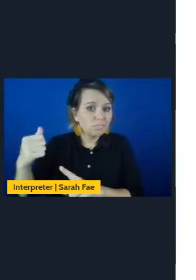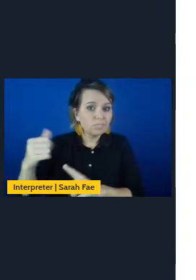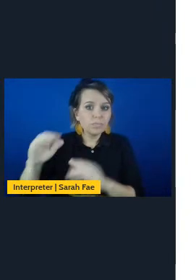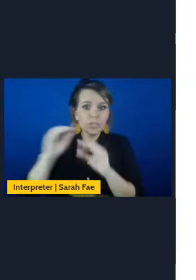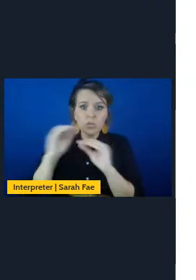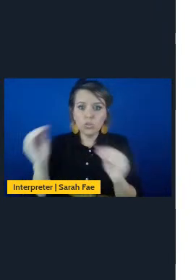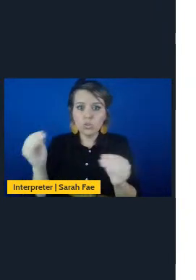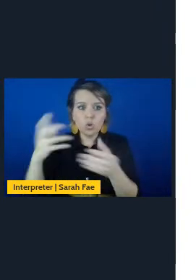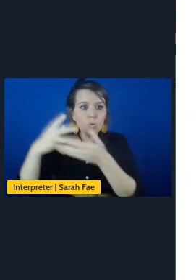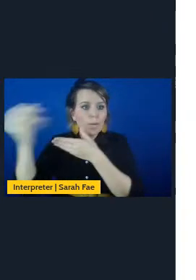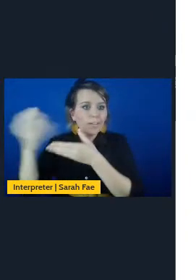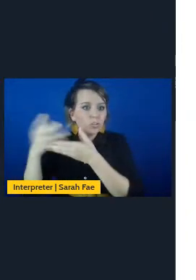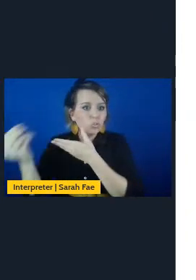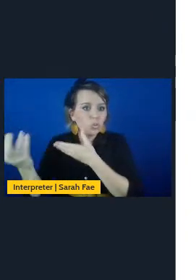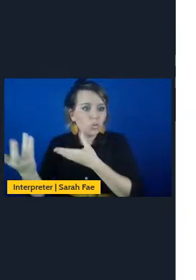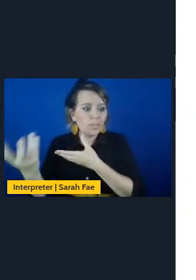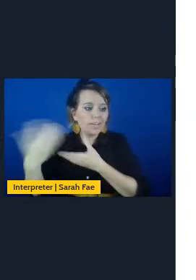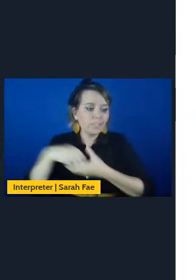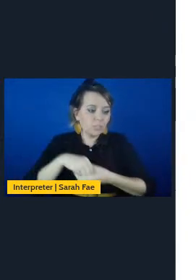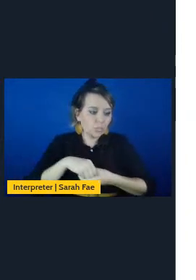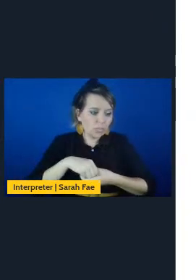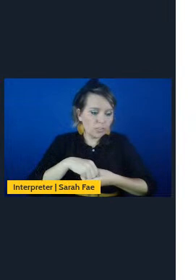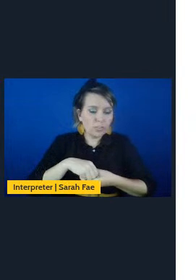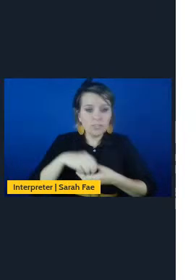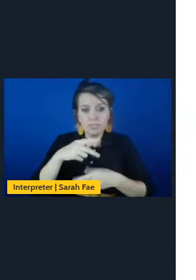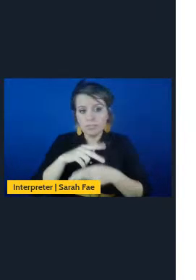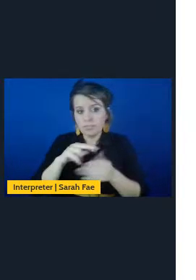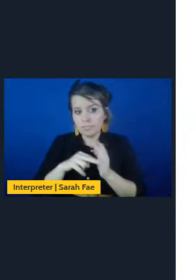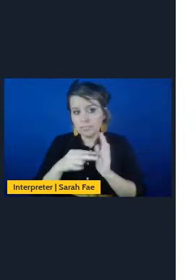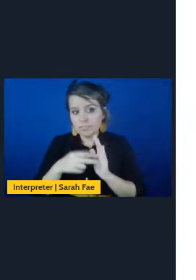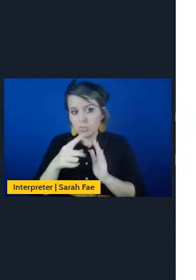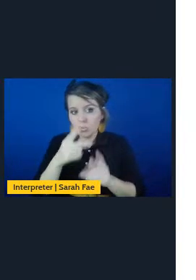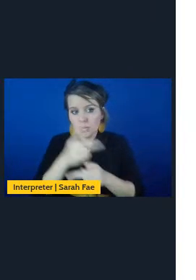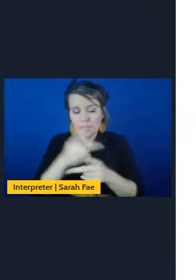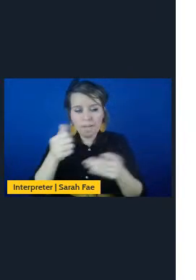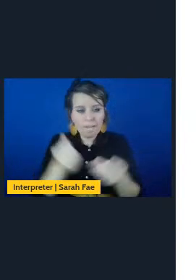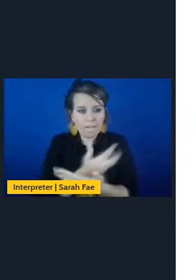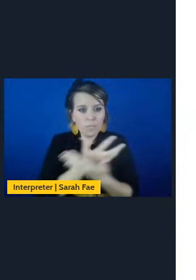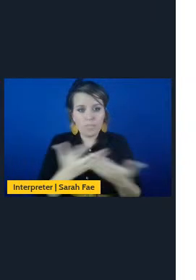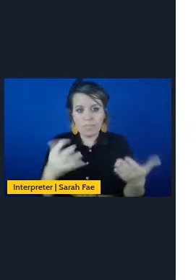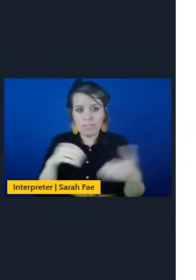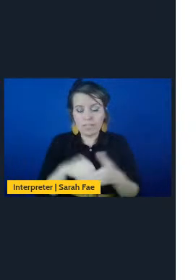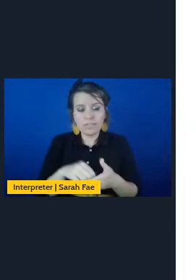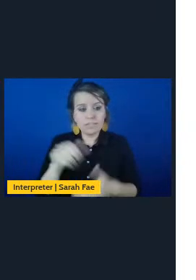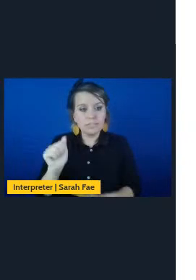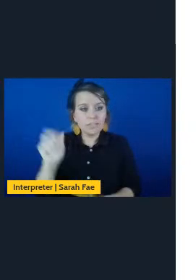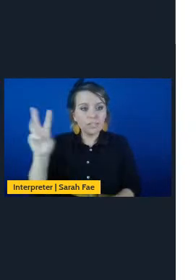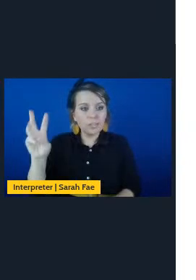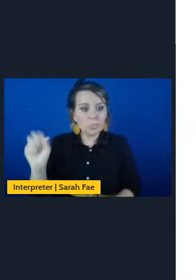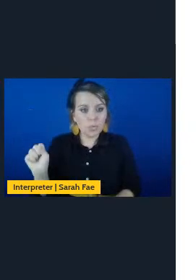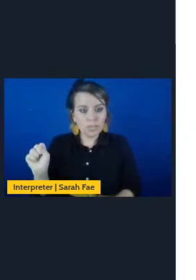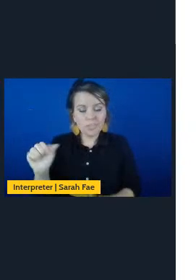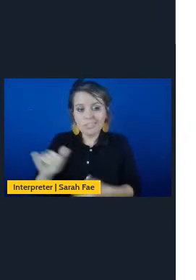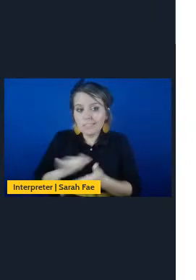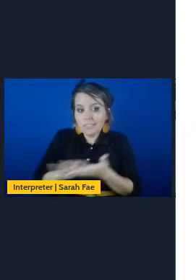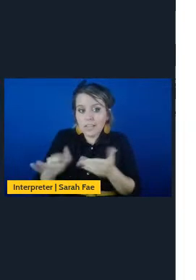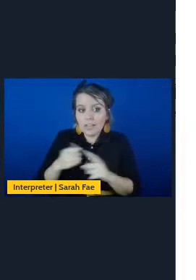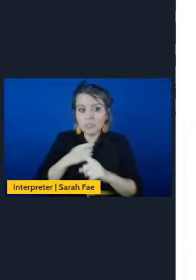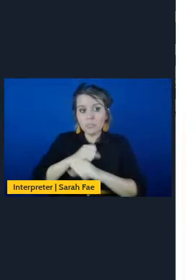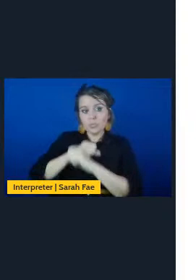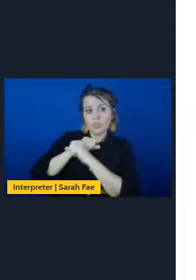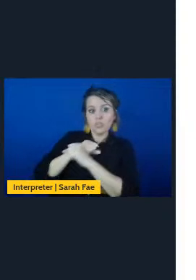your CI/CD. So you keep everything in AWS. That's nice from the security